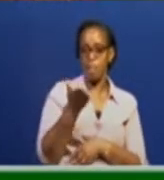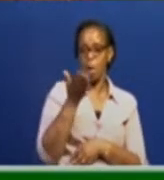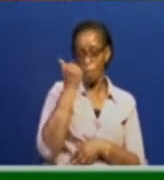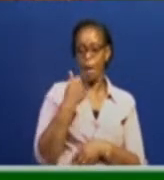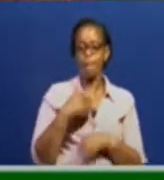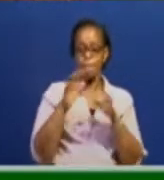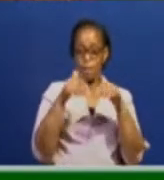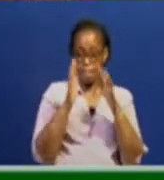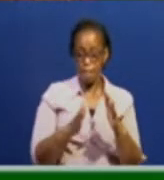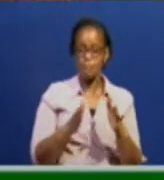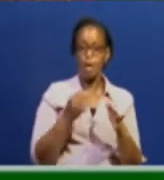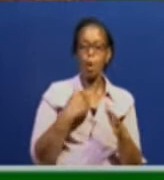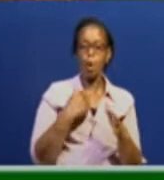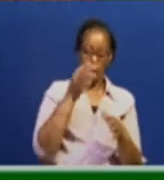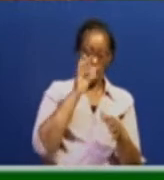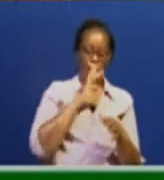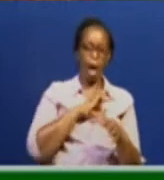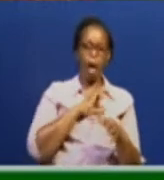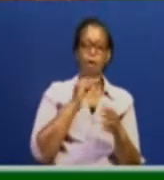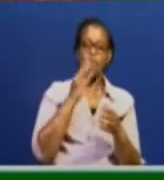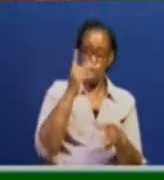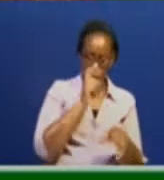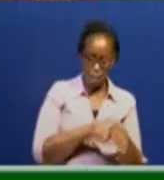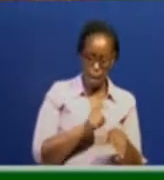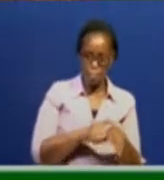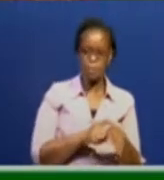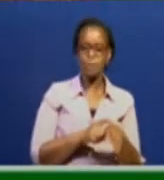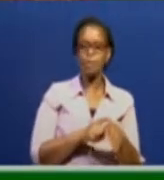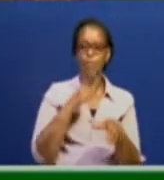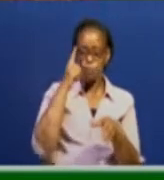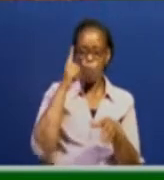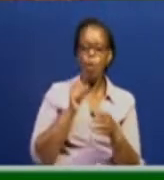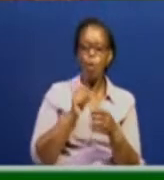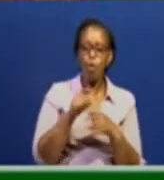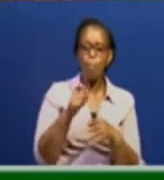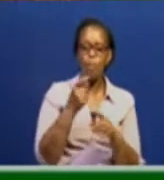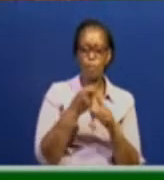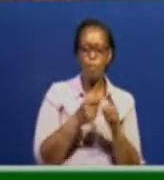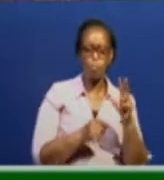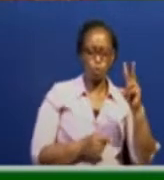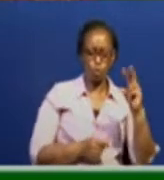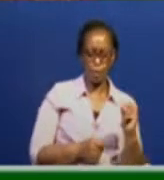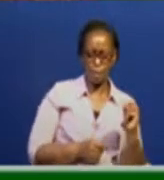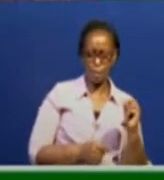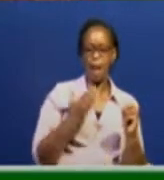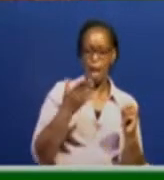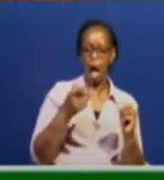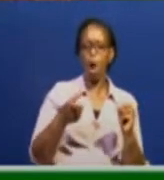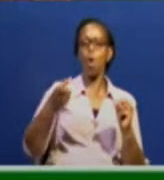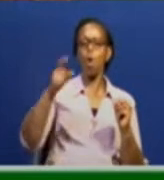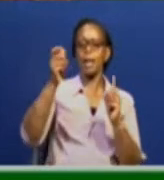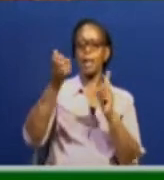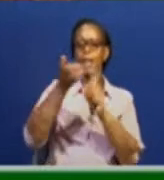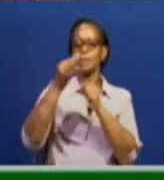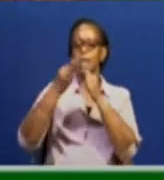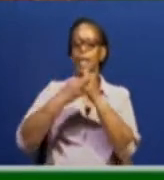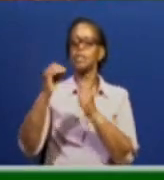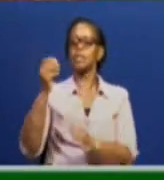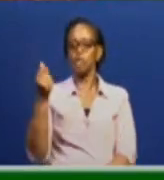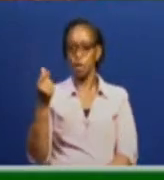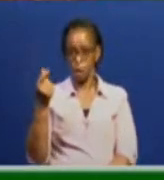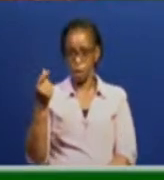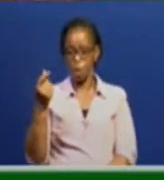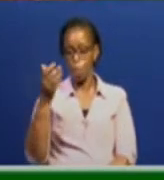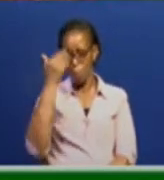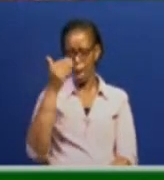earn 4 times advance pay for their crop from a low of 20 to now Kenya shillings 80, following